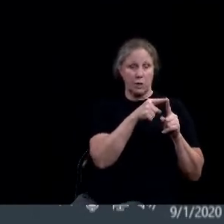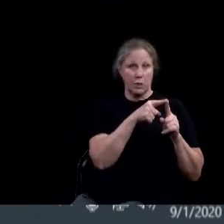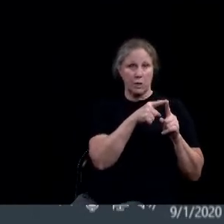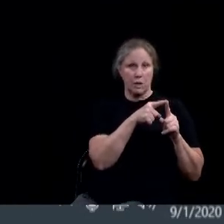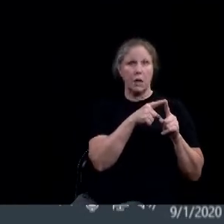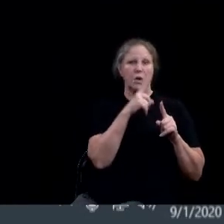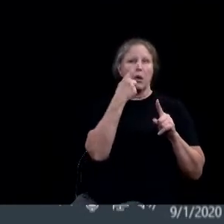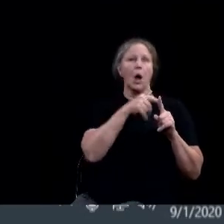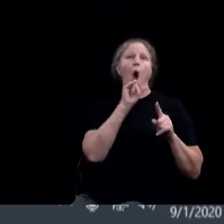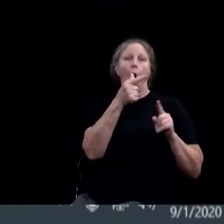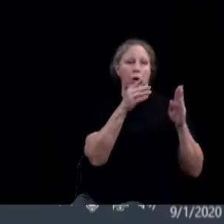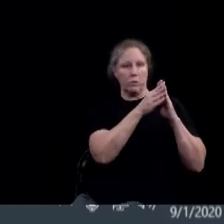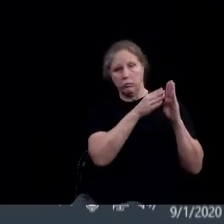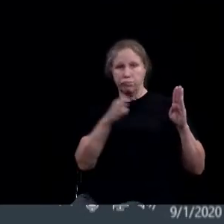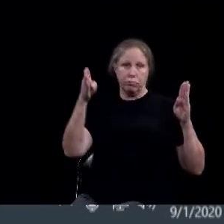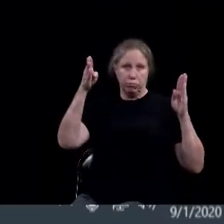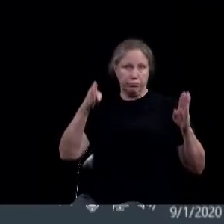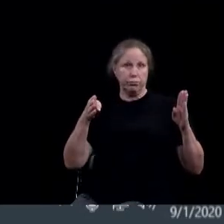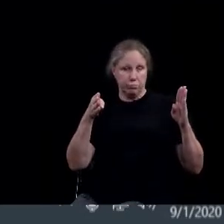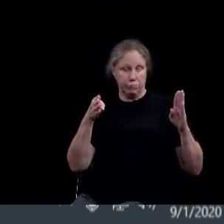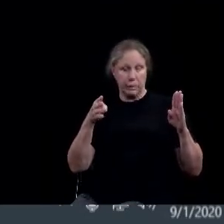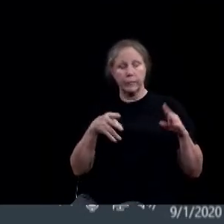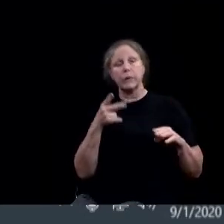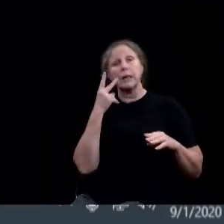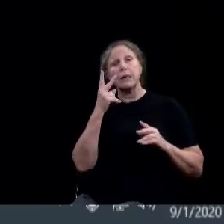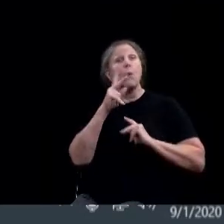see the type of cases on the left-hand panel here,